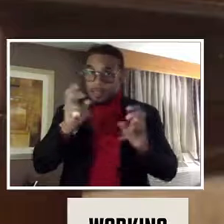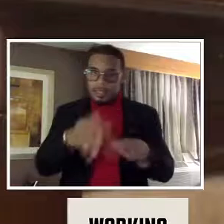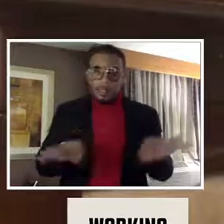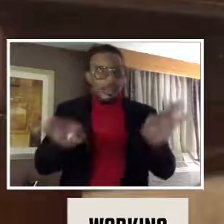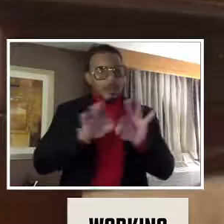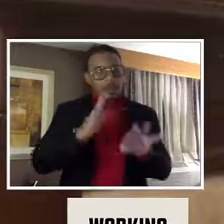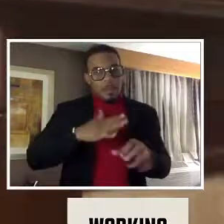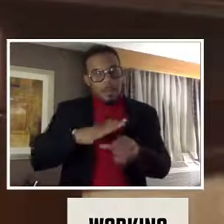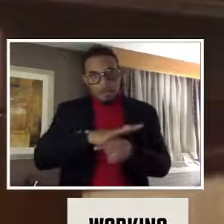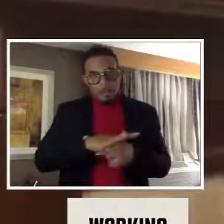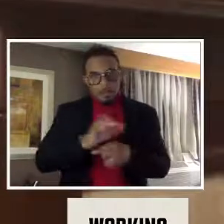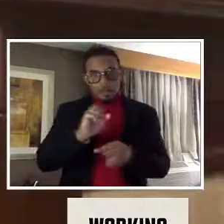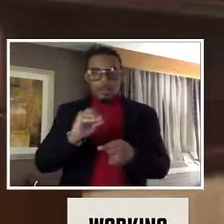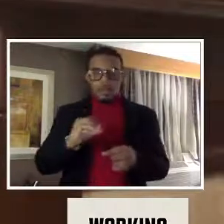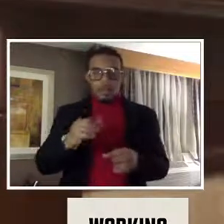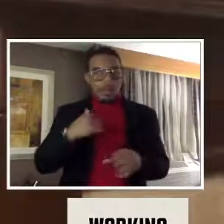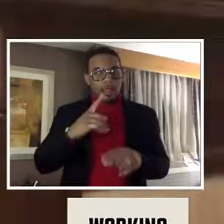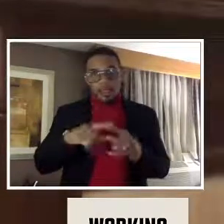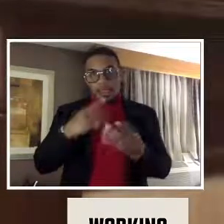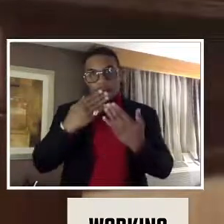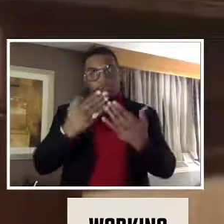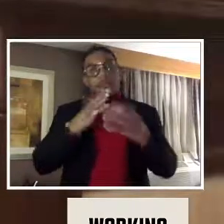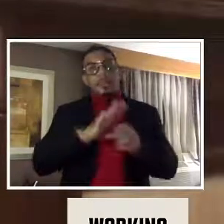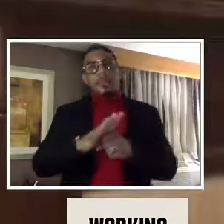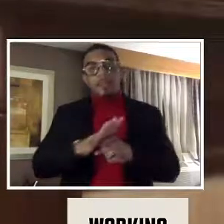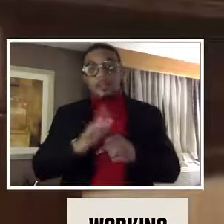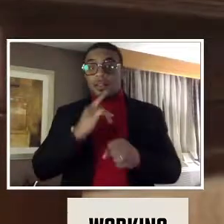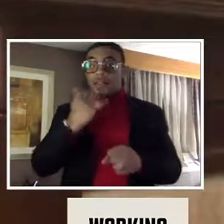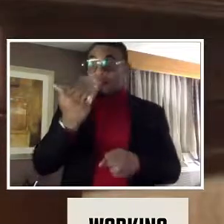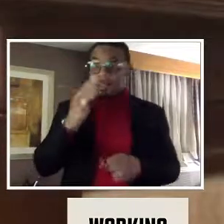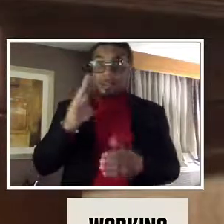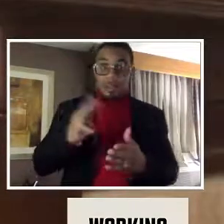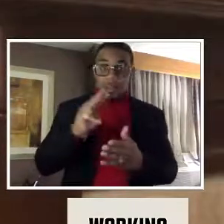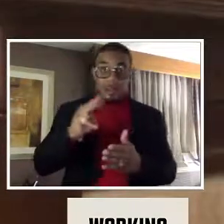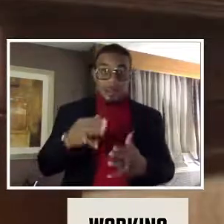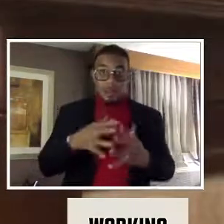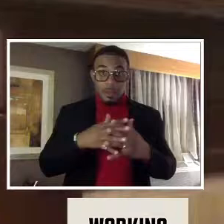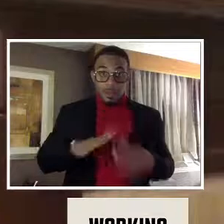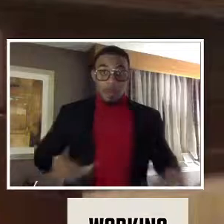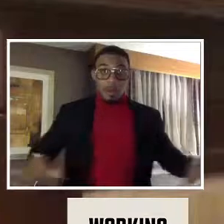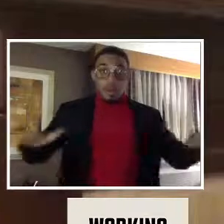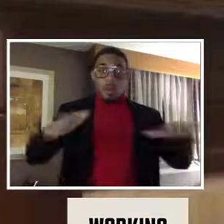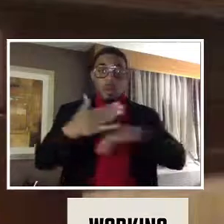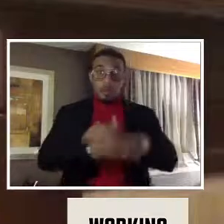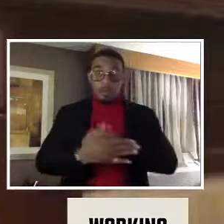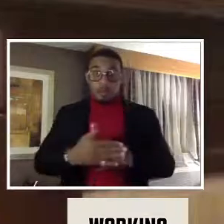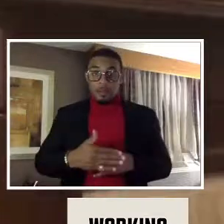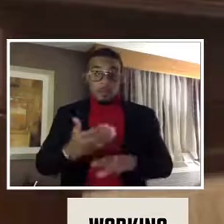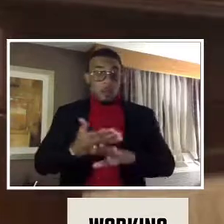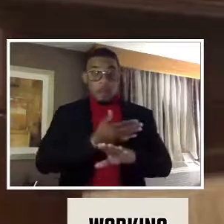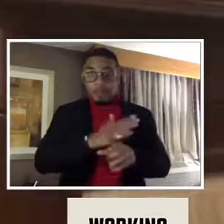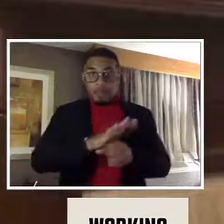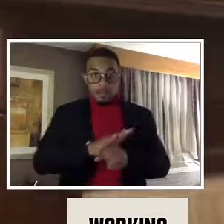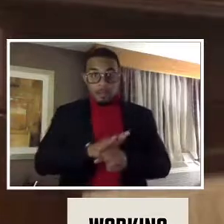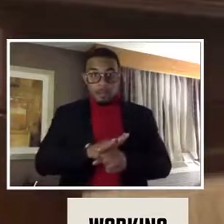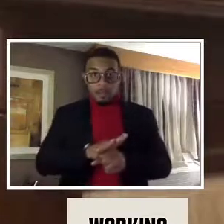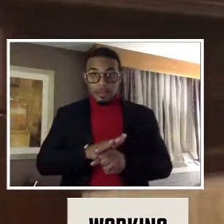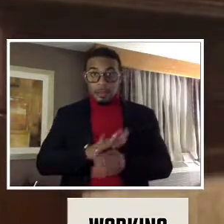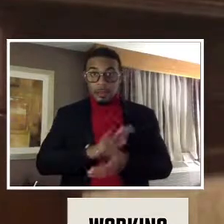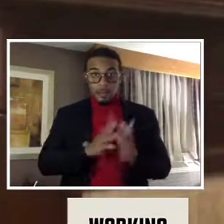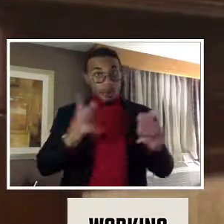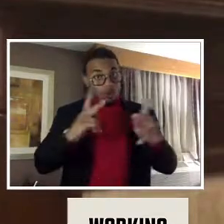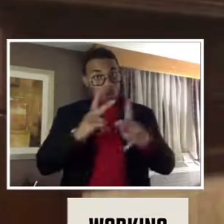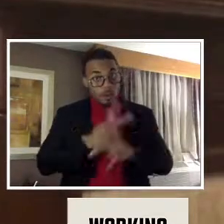critical to my district. And so I can't thank you all enough. There are 15 million Americans across the country prior to this pandemic, it's gotten